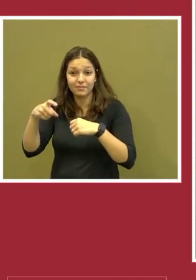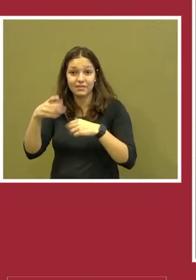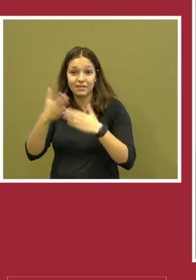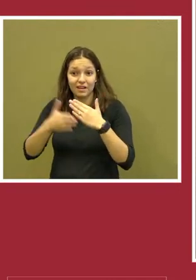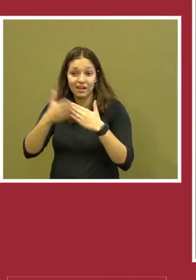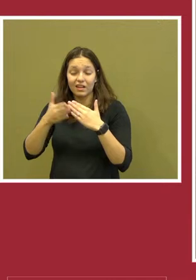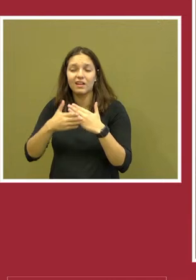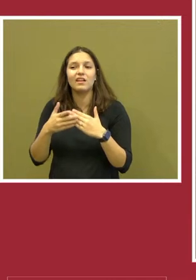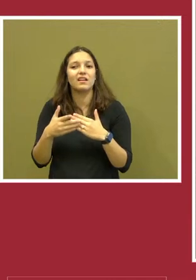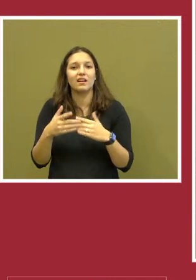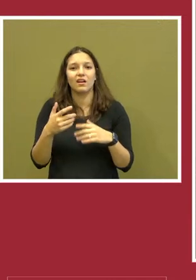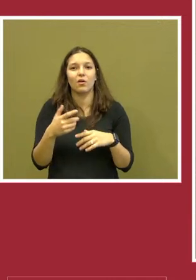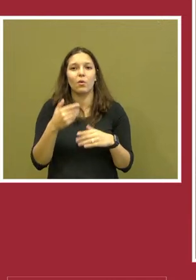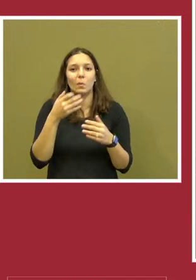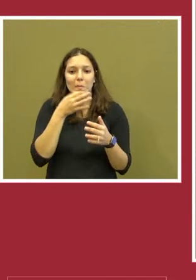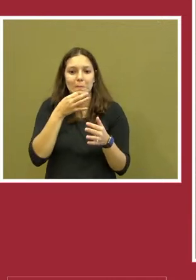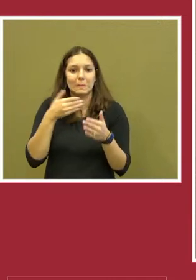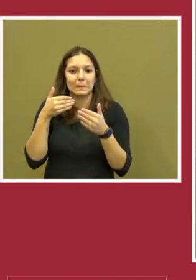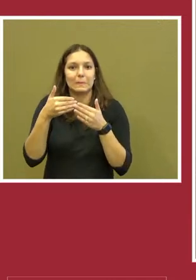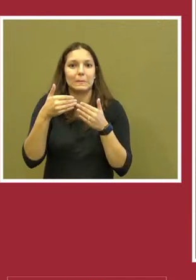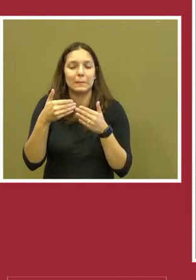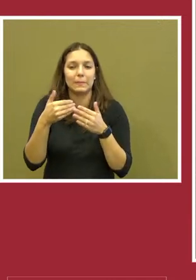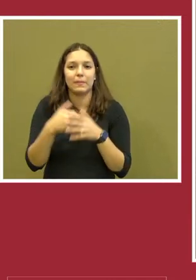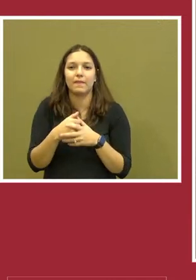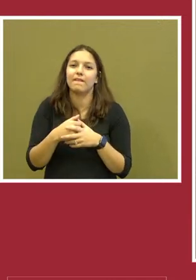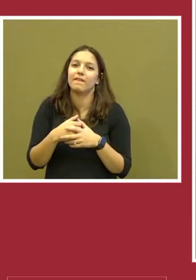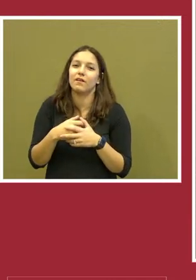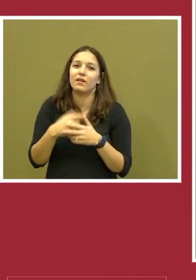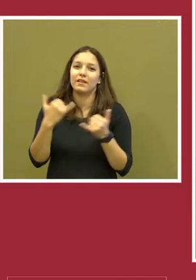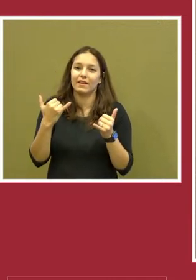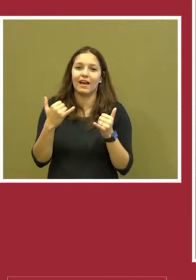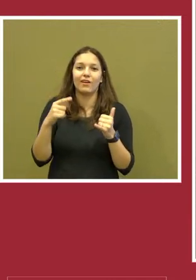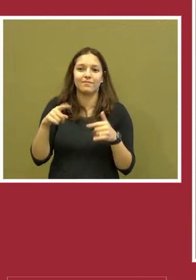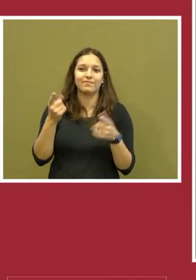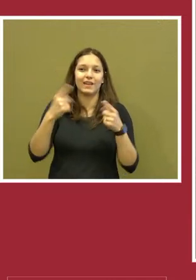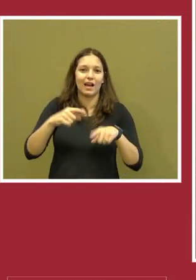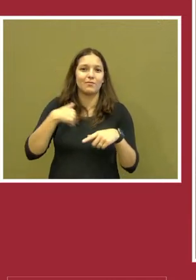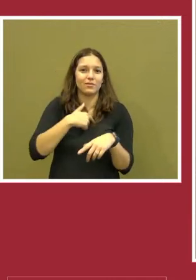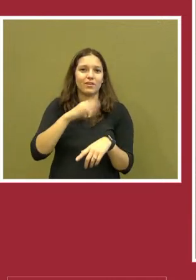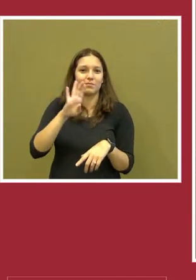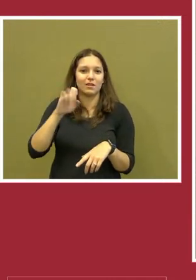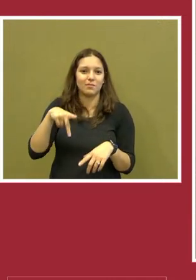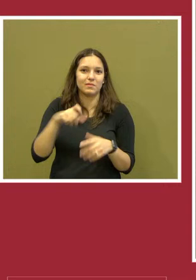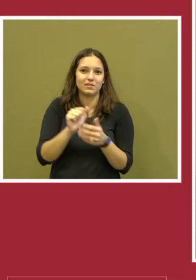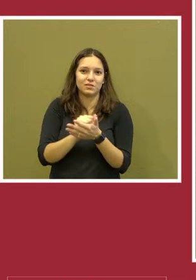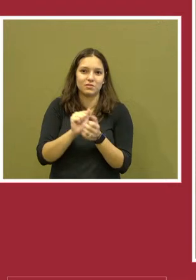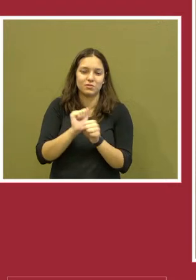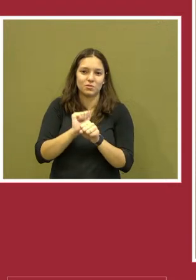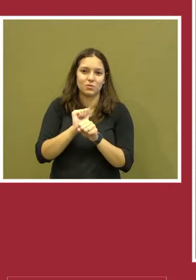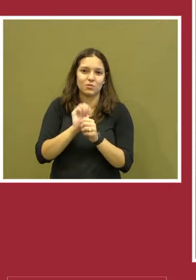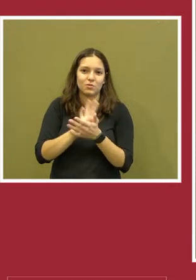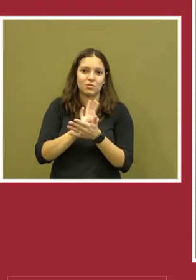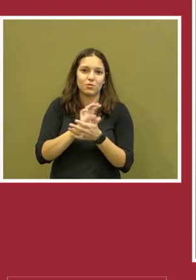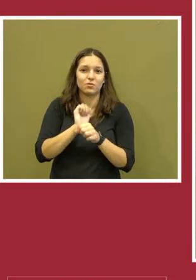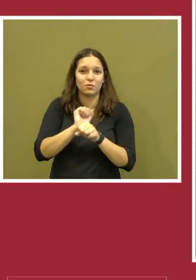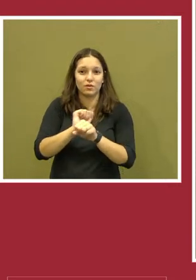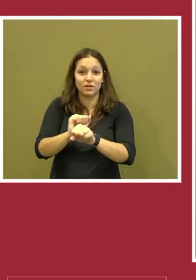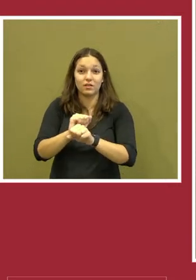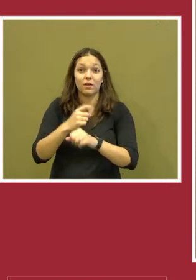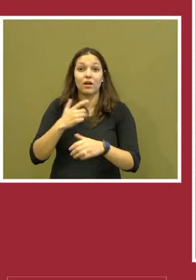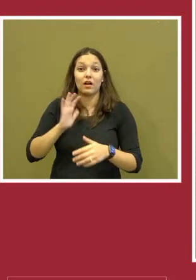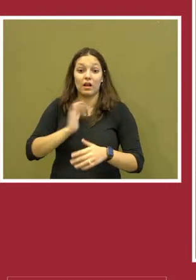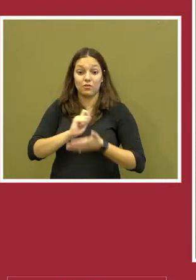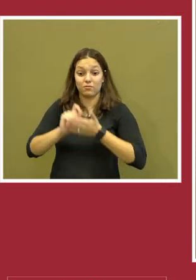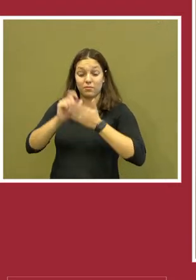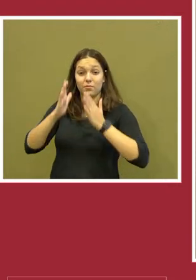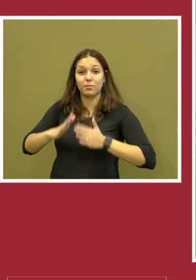with the communications team at Ben Lapine Schools for me and my team. Two examples. Earlier this year, our reporter spent nearly a month